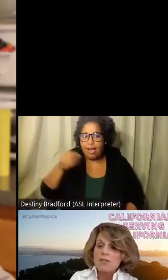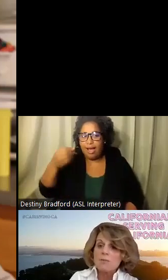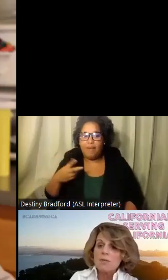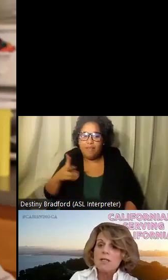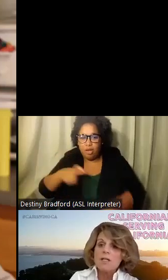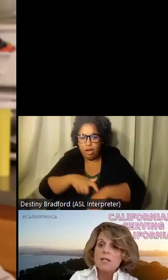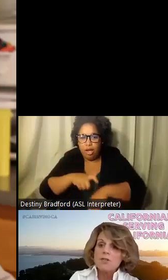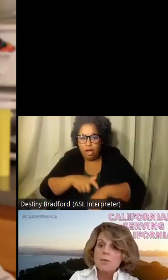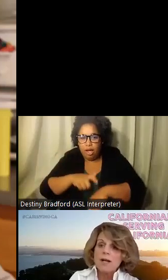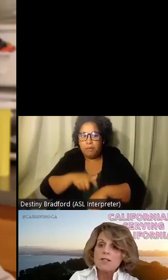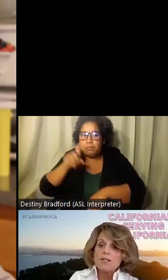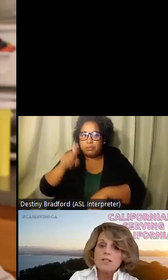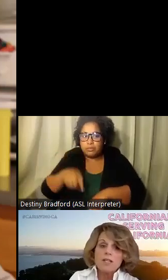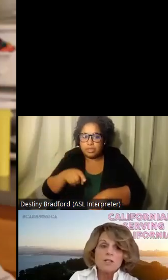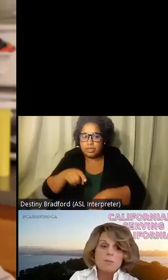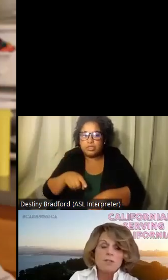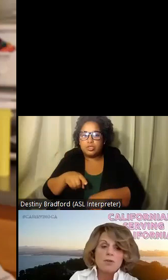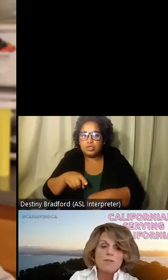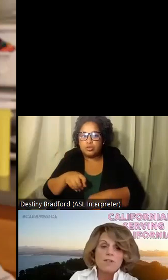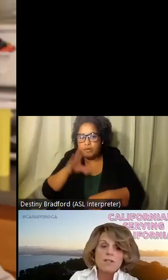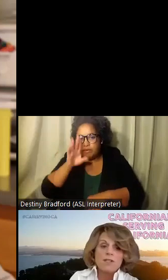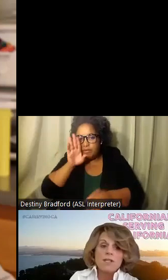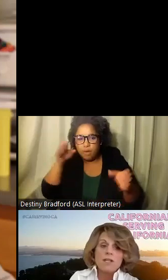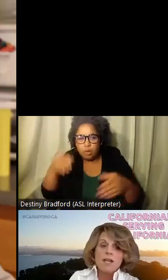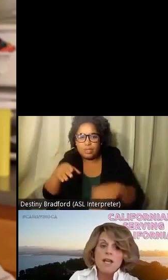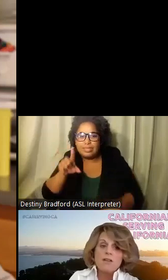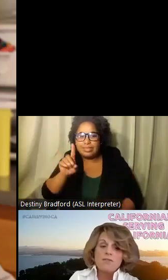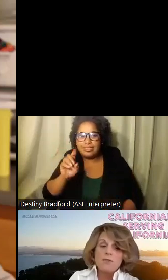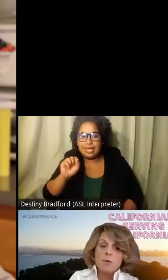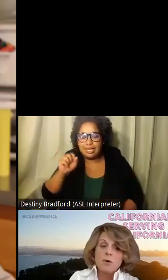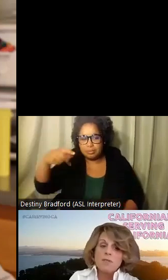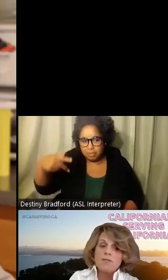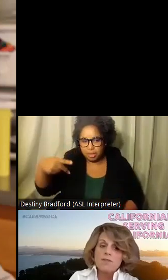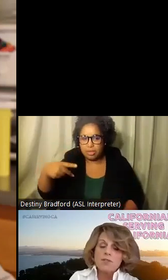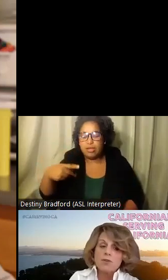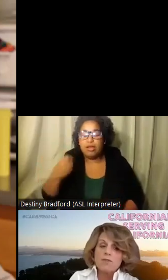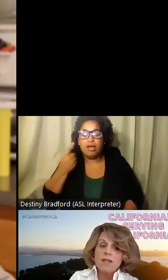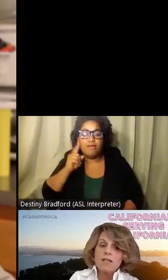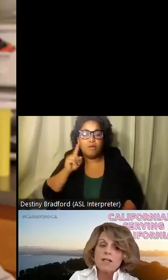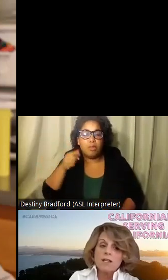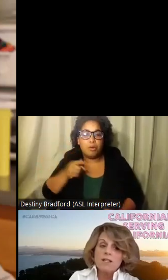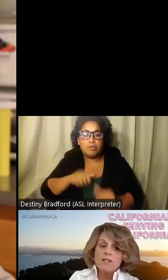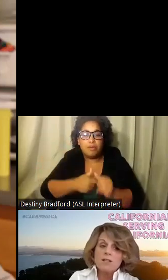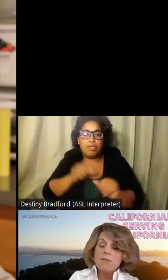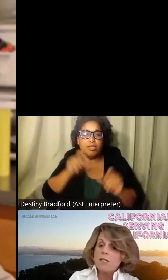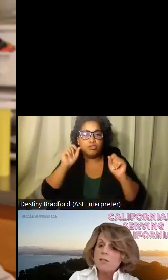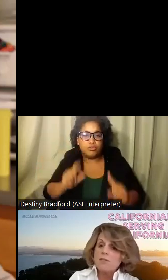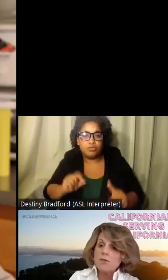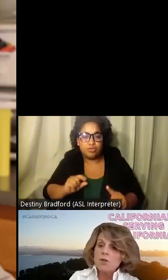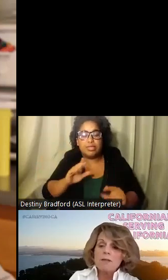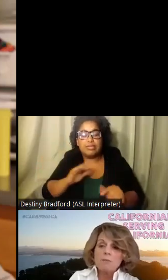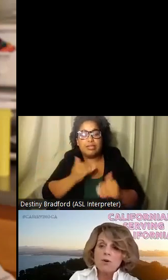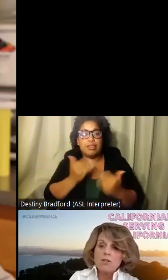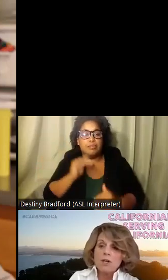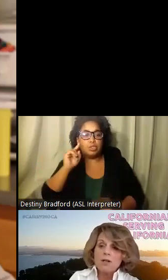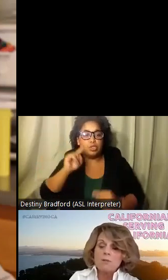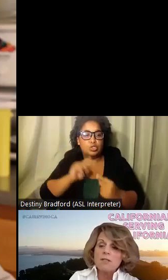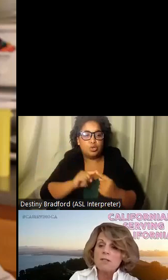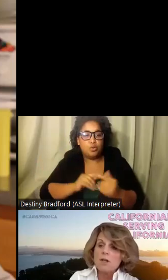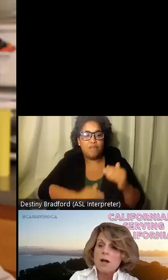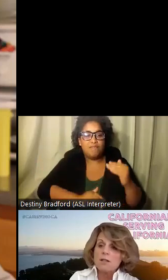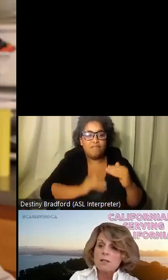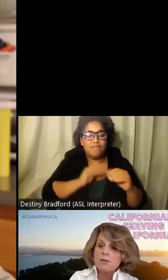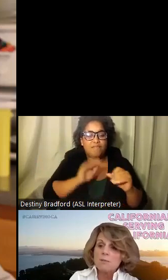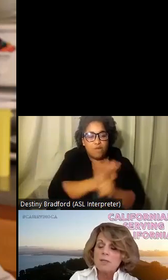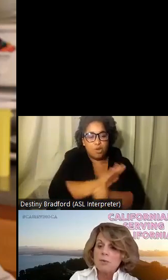time has to be directed to DSP services. And for the purpose of this survey, it's limited to full and part-time.